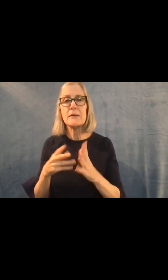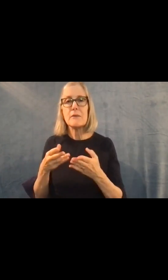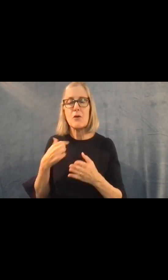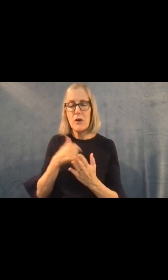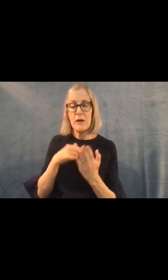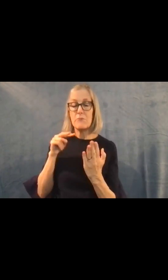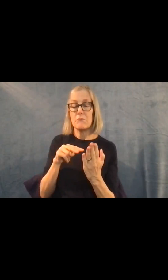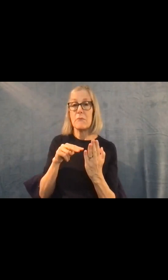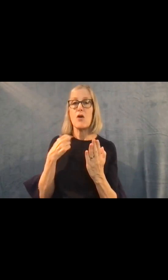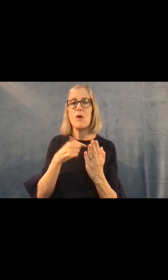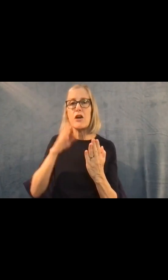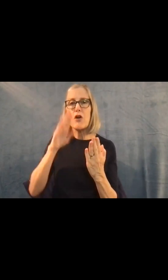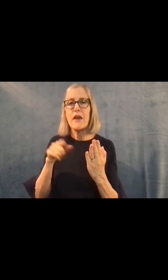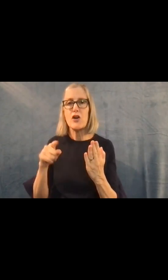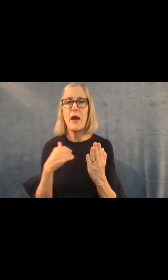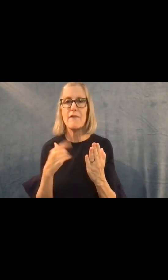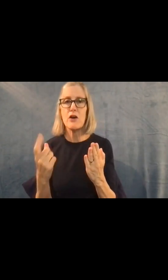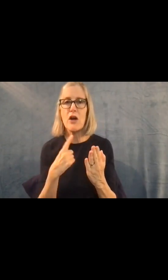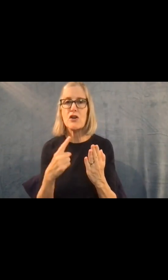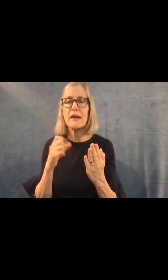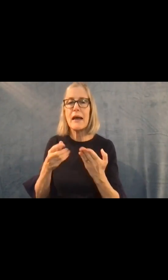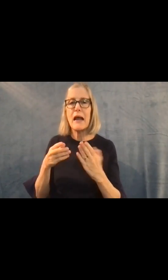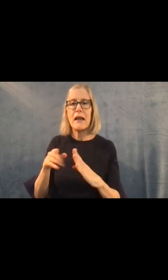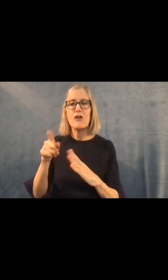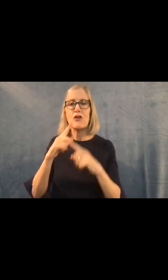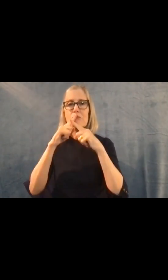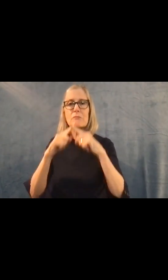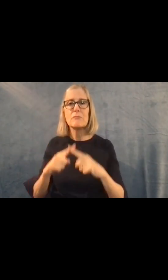line that way. So let's take a look.